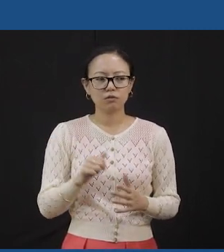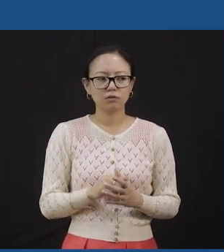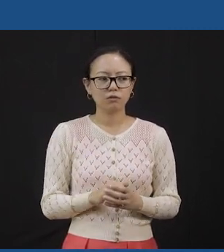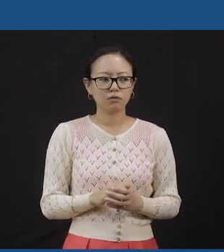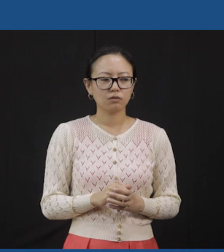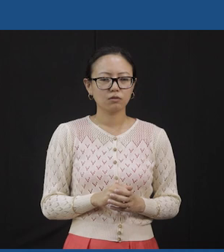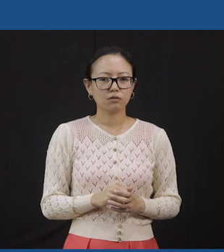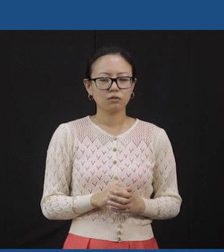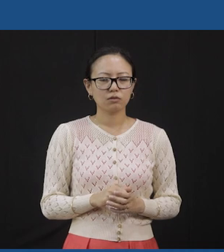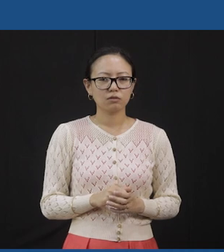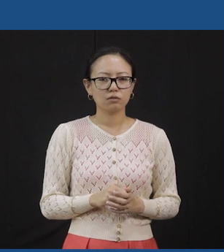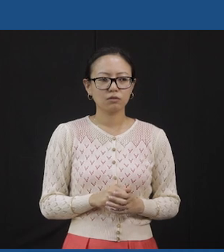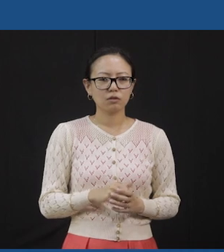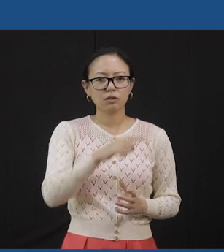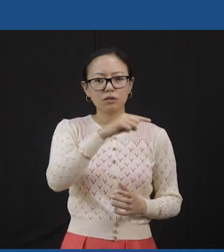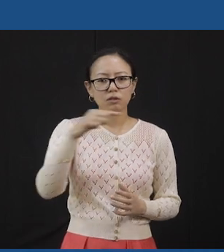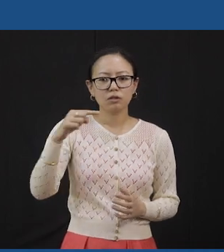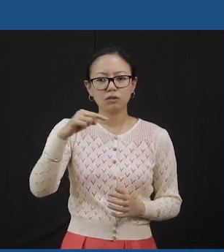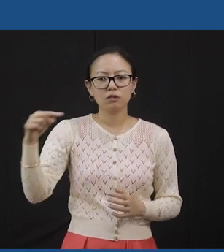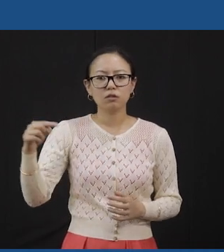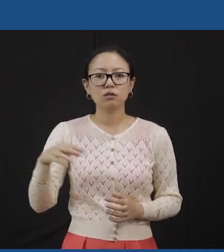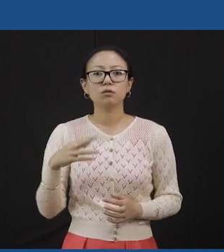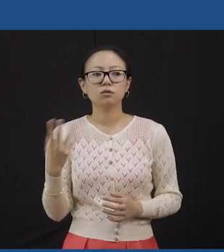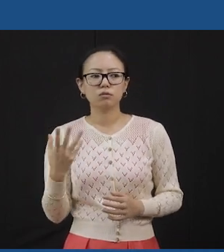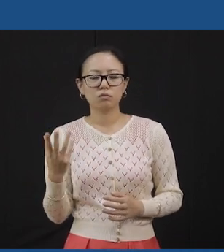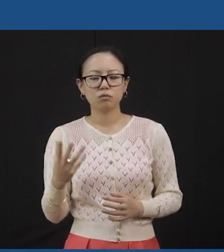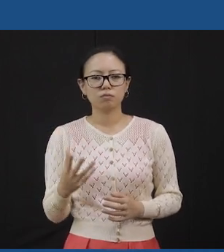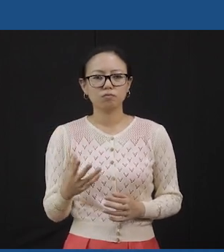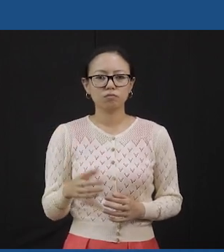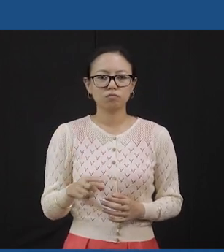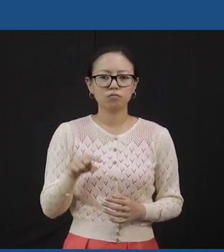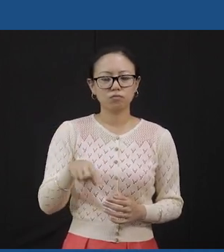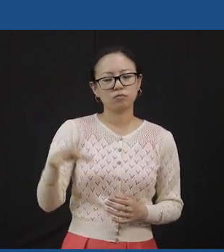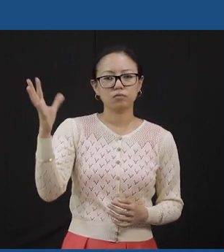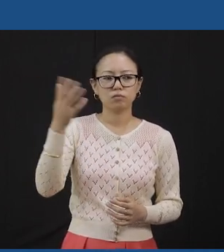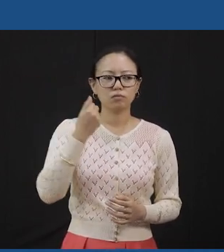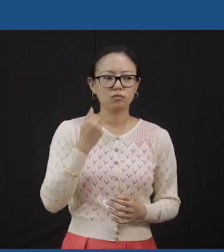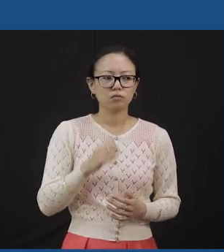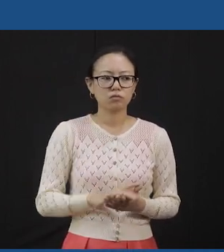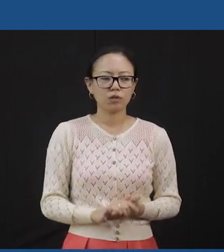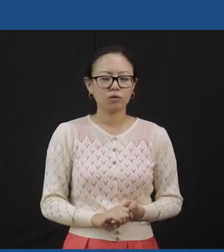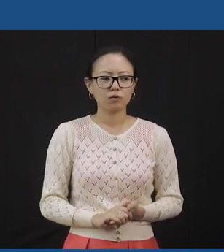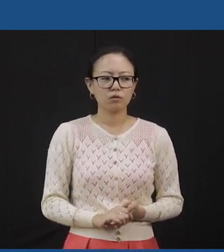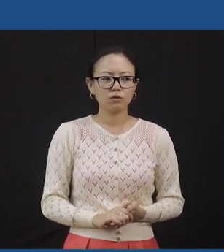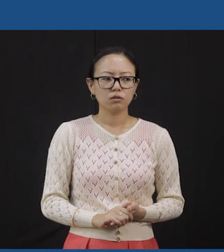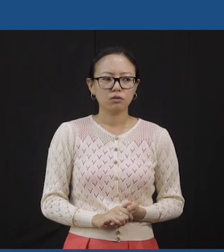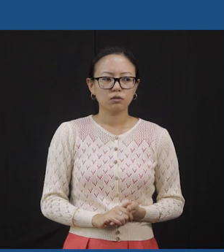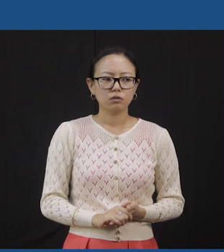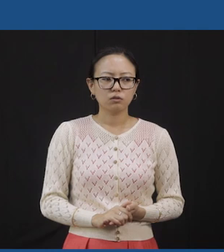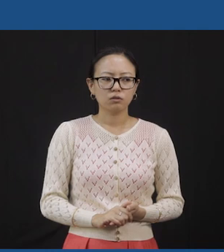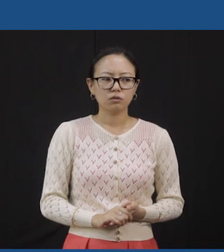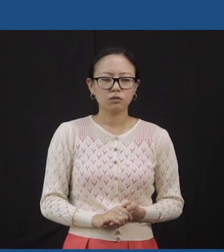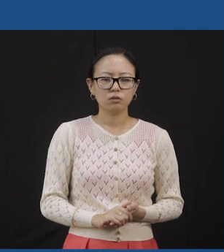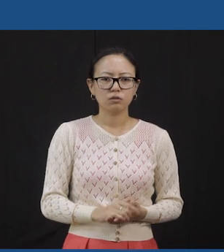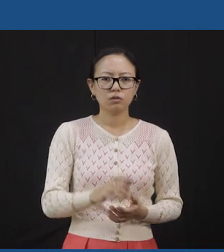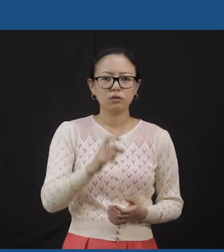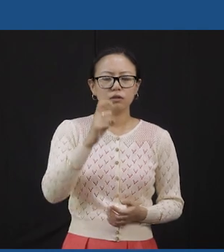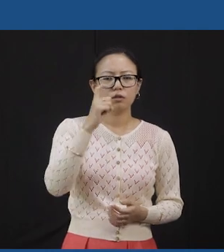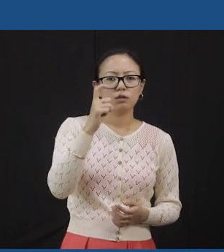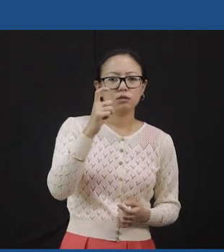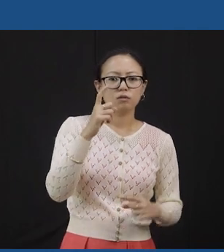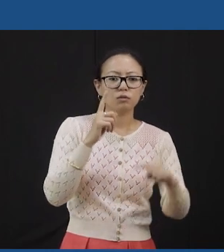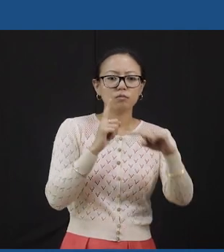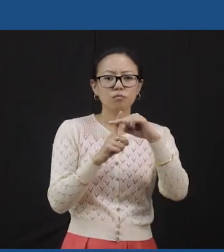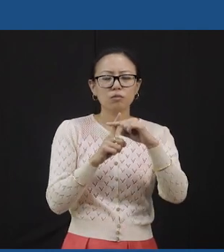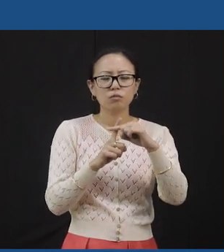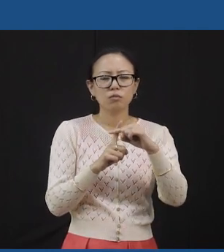So we will find it out. 7 plus how much will be 11? Here the number is already 7, so it